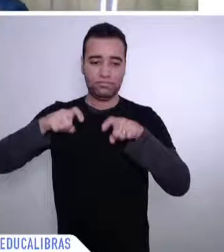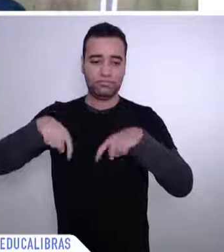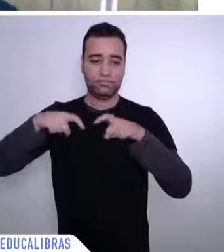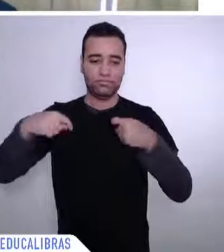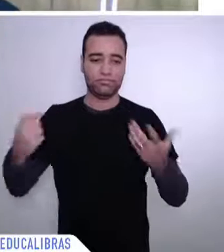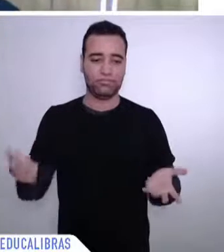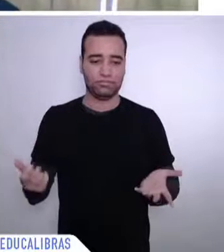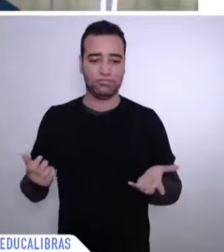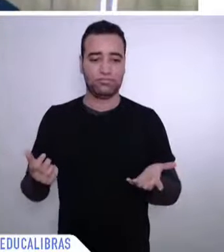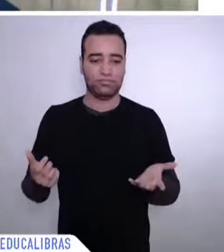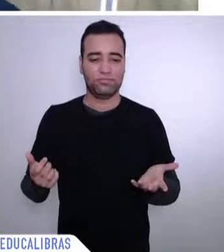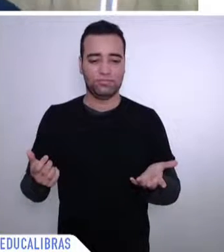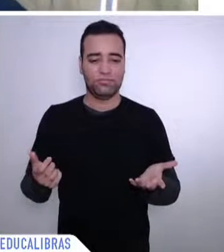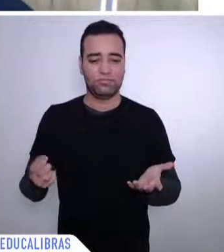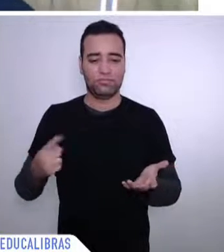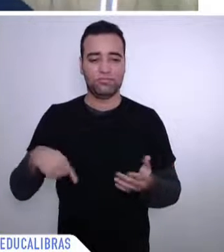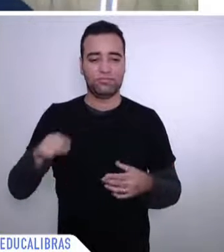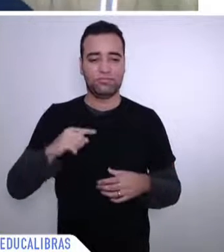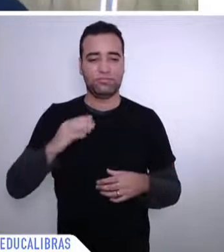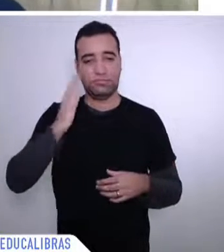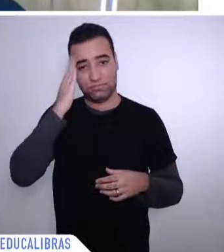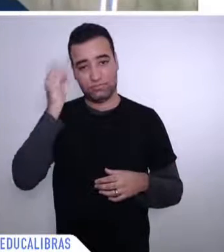ministry.